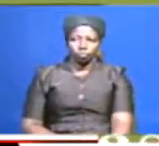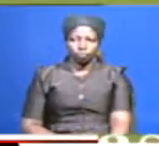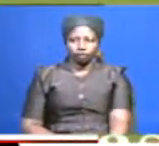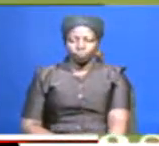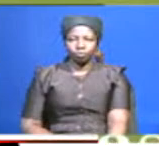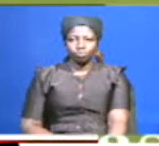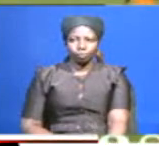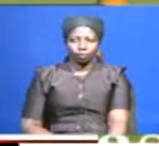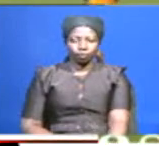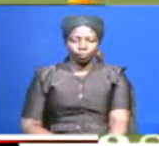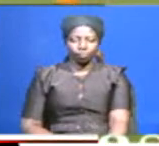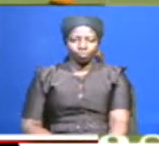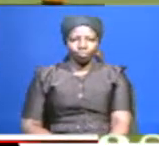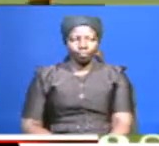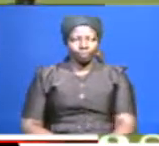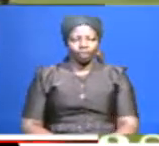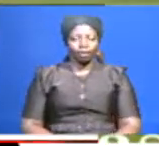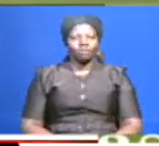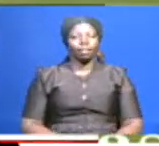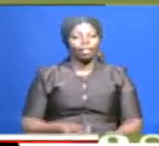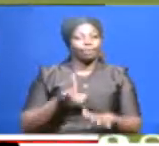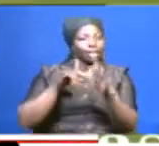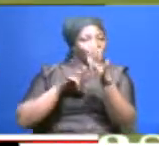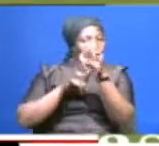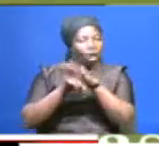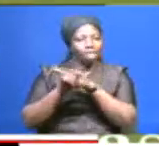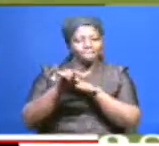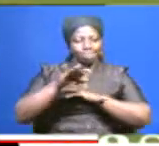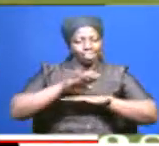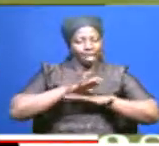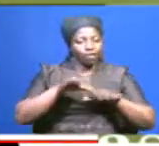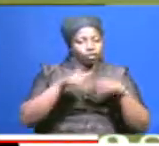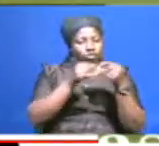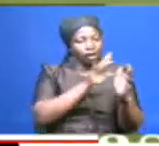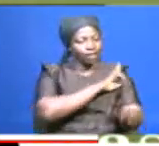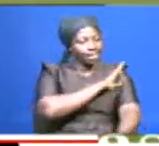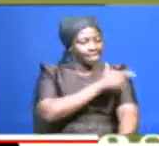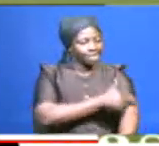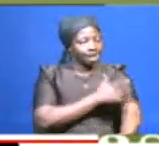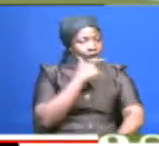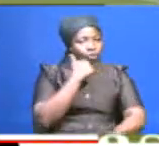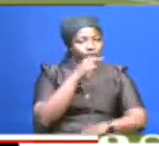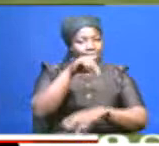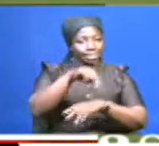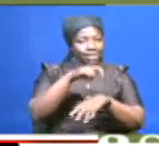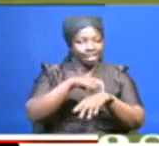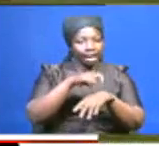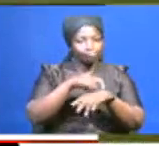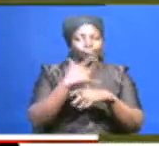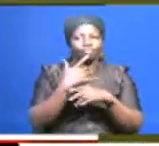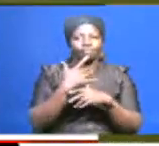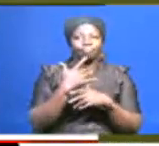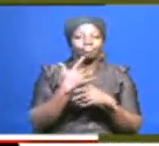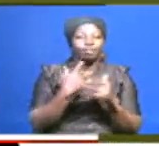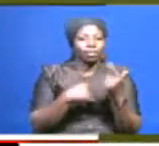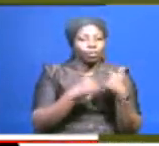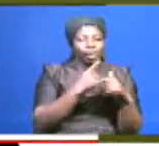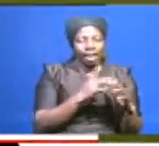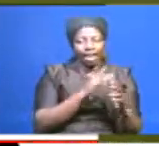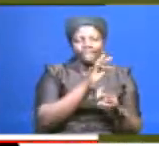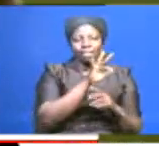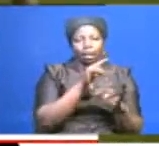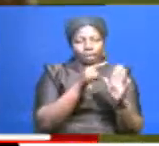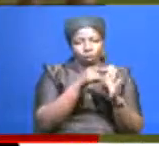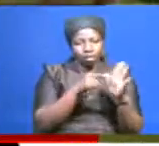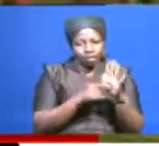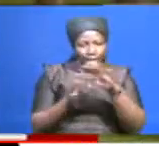finally breaks the deadlock. The goal was enough to give Nigeria, who are this year's title favourite, all 3 points. In another match,